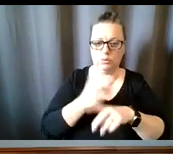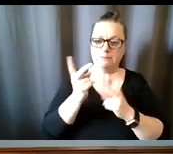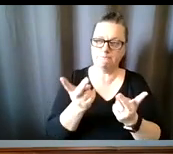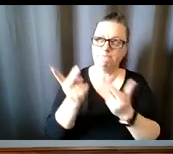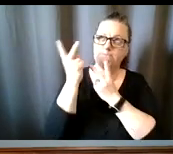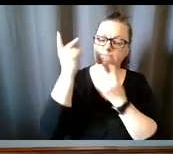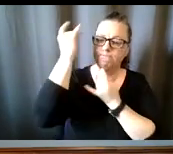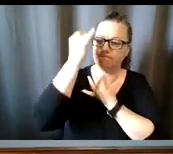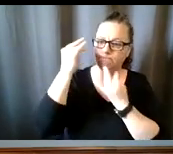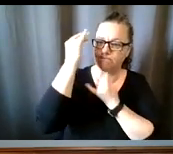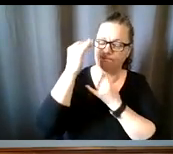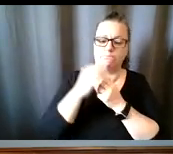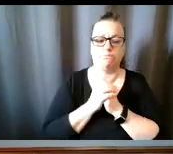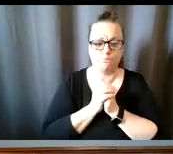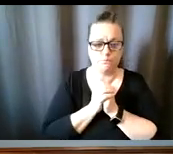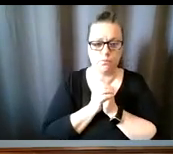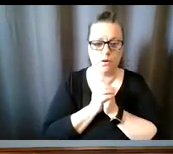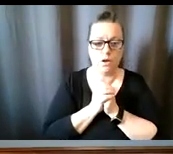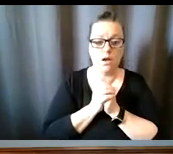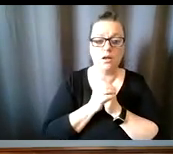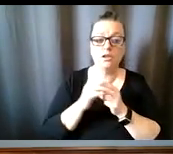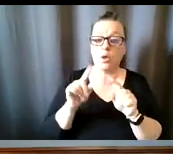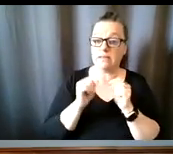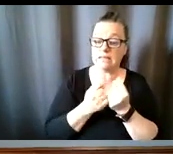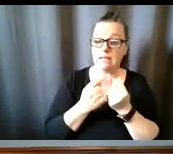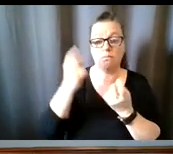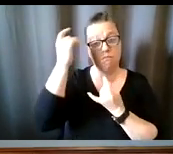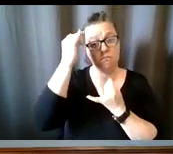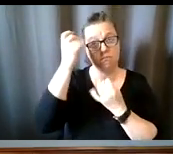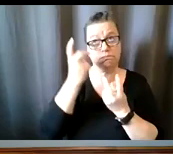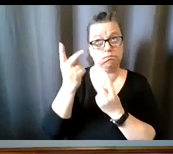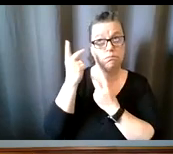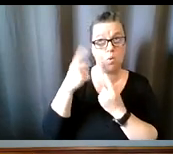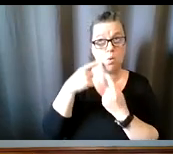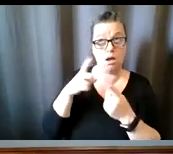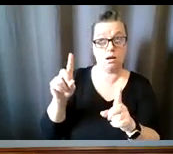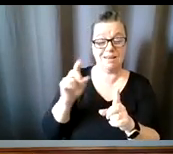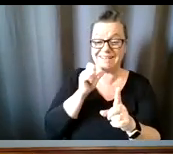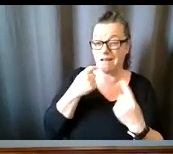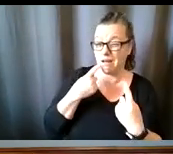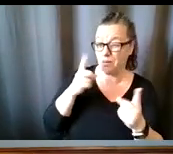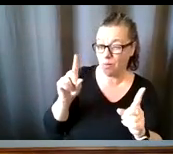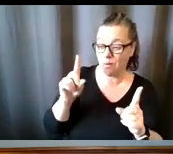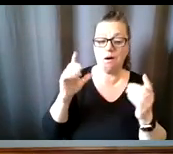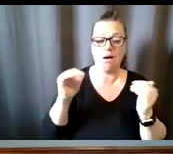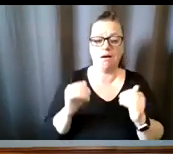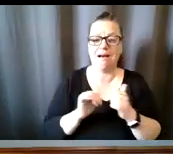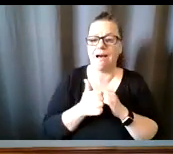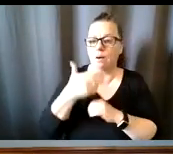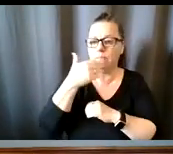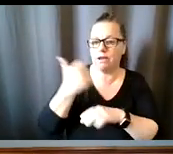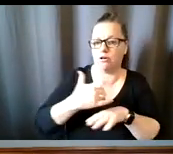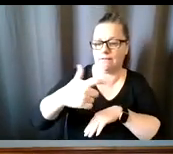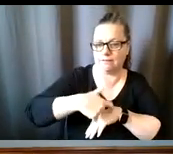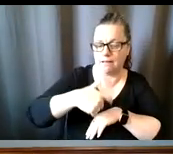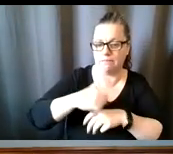that. And so what happens is the team reflects on what went well, what didn't go so well, how they could do it better next time, and